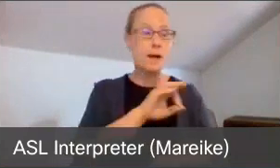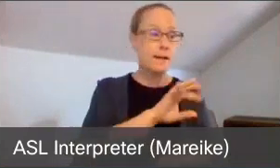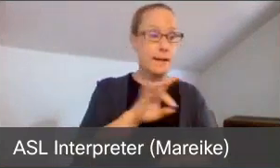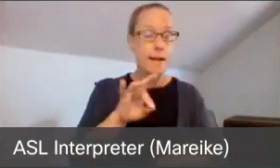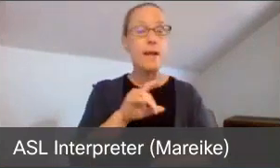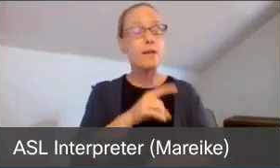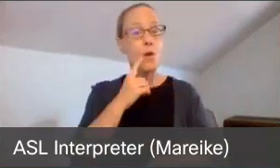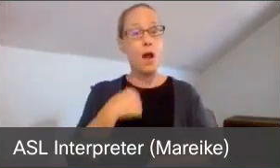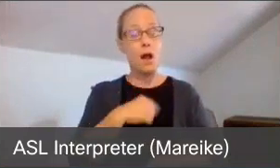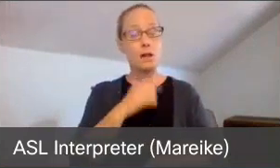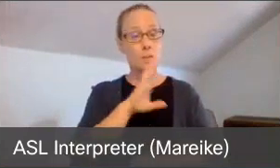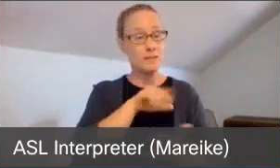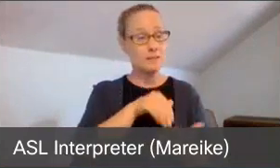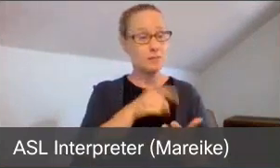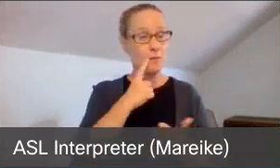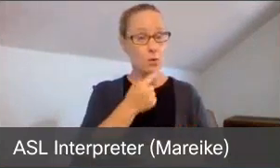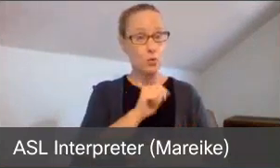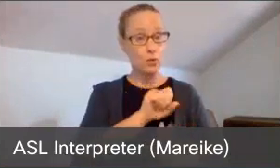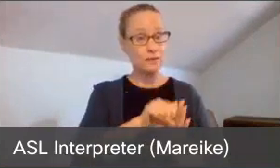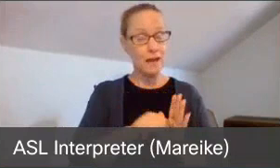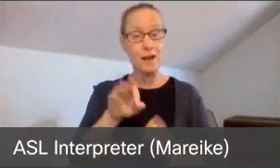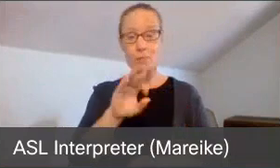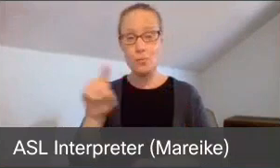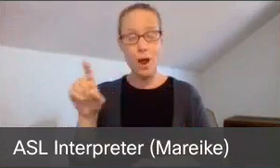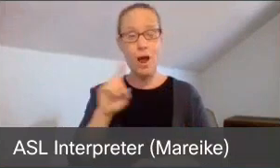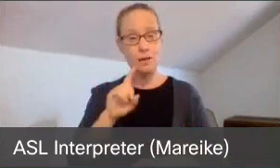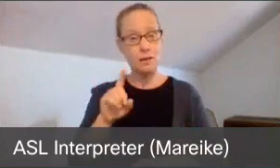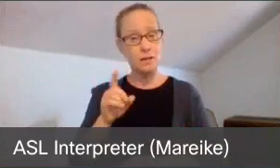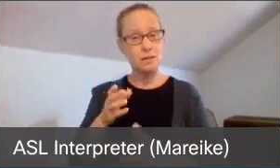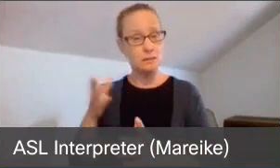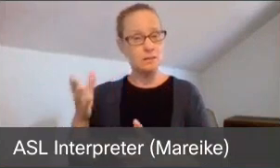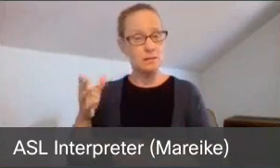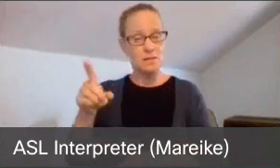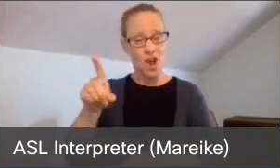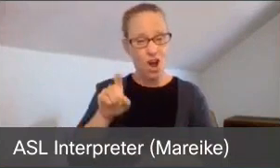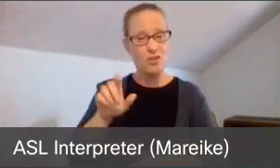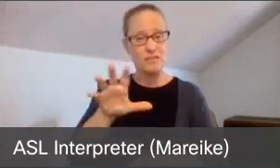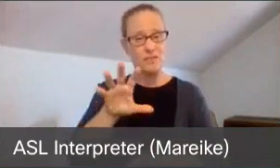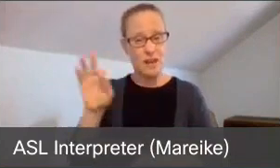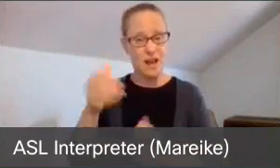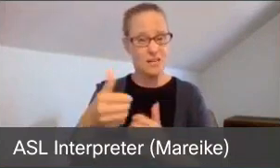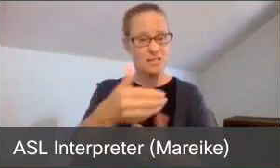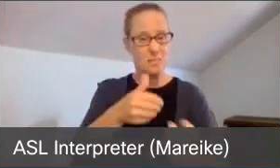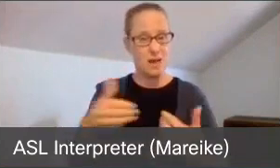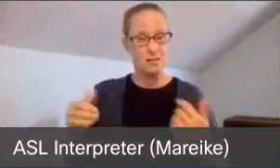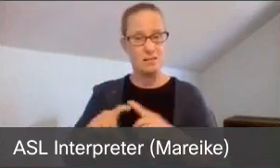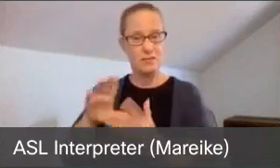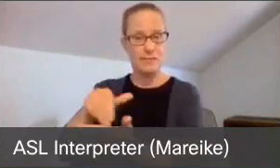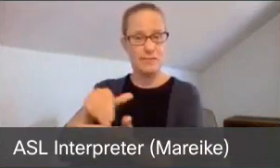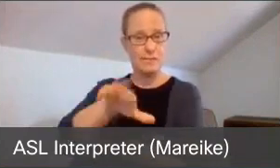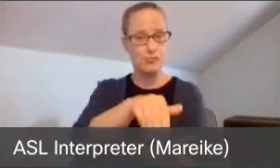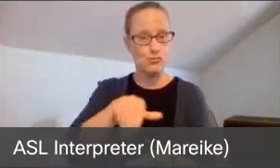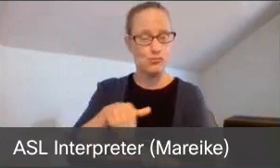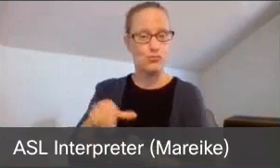for us is going to be central for the state and 911 is done through 159 independent sites.